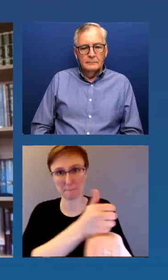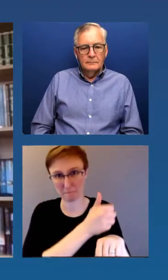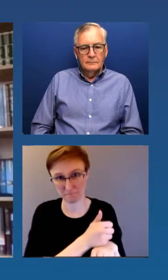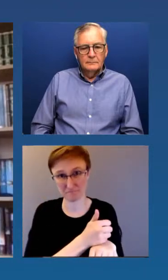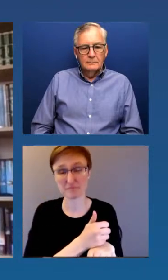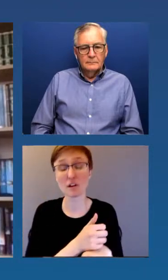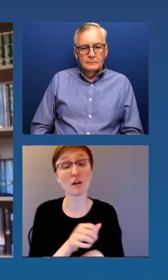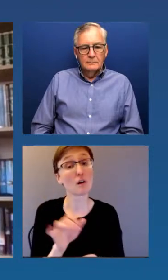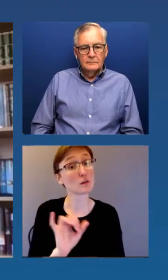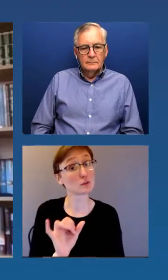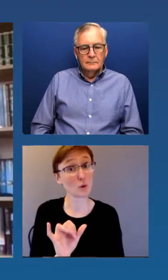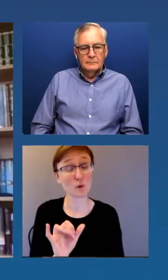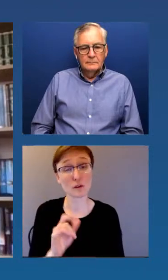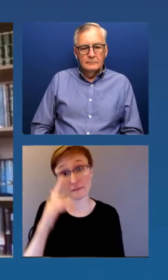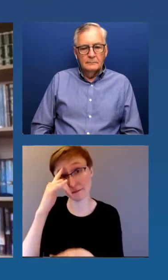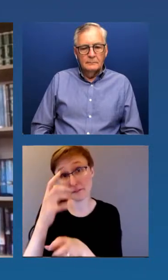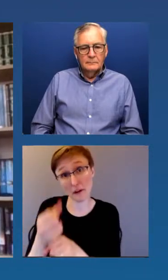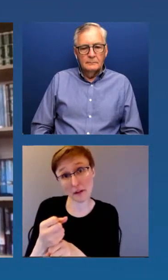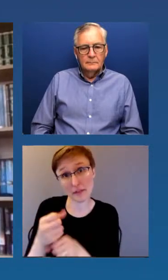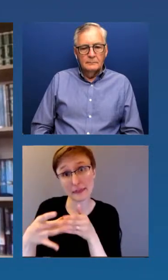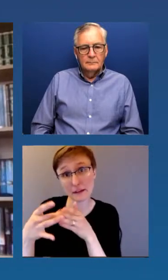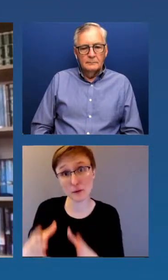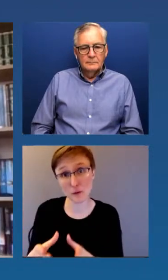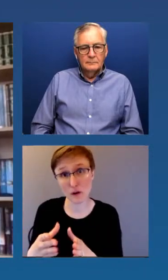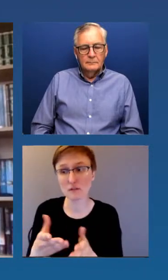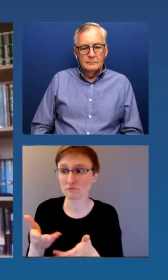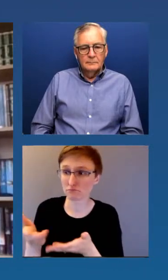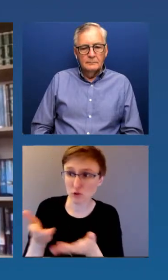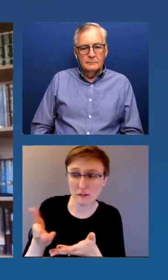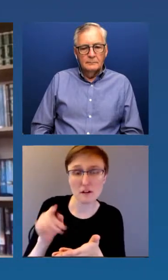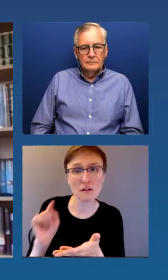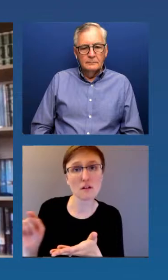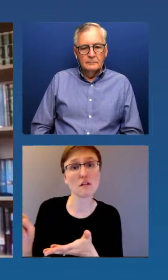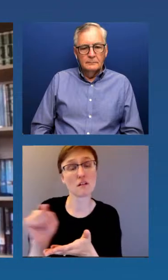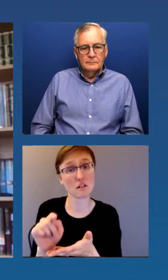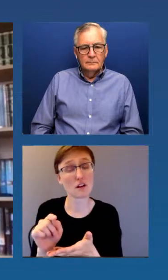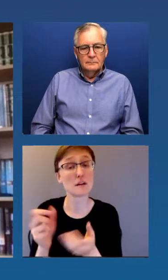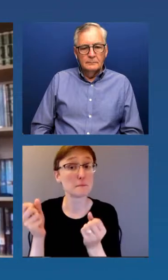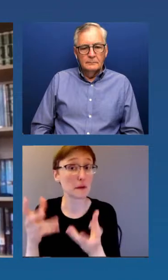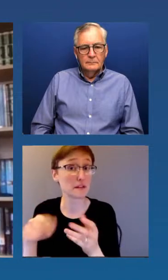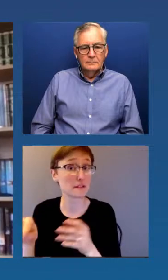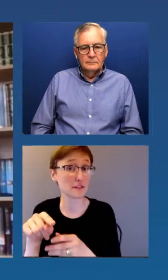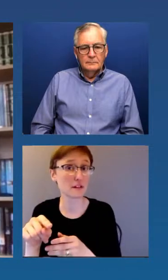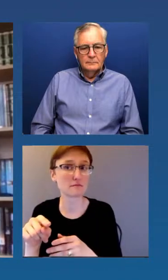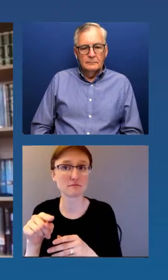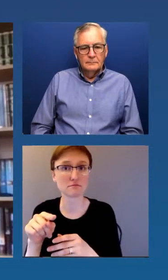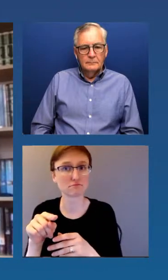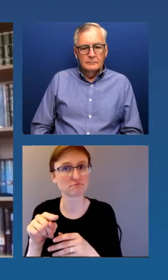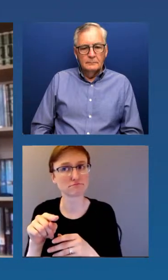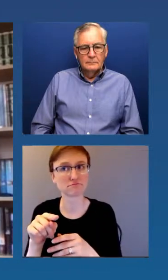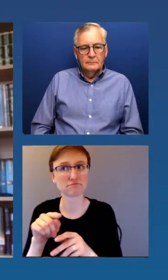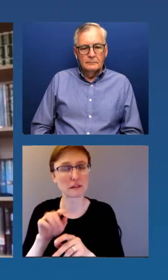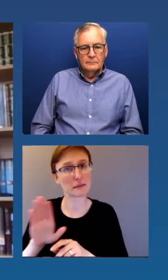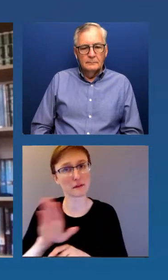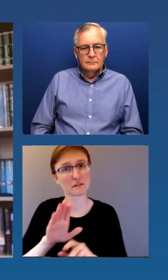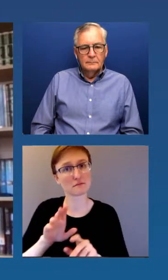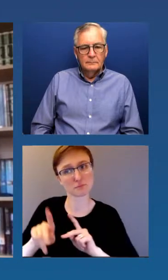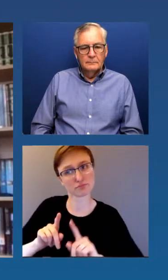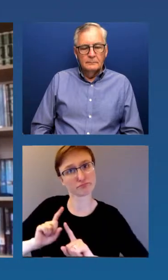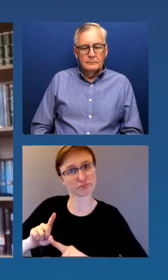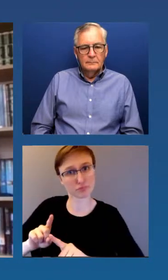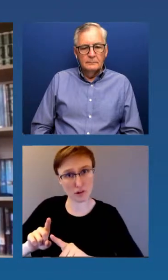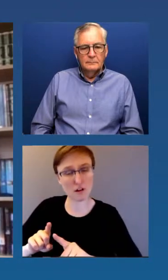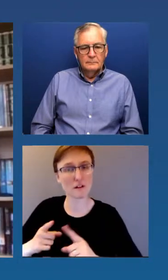places of worship that serve many members who live within high-priority neighborhoods. Vaccine clinics were also held in workplaces located